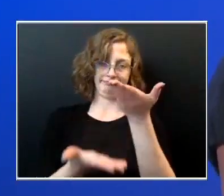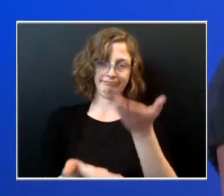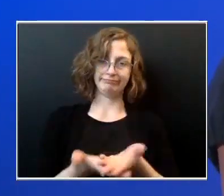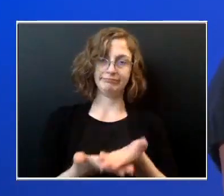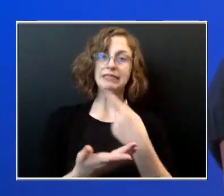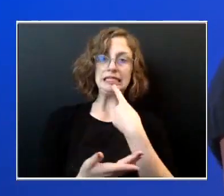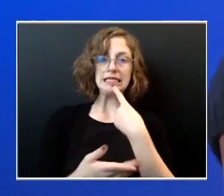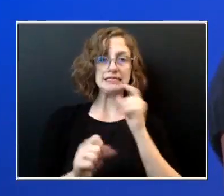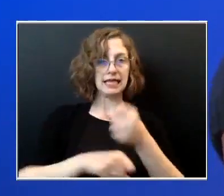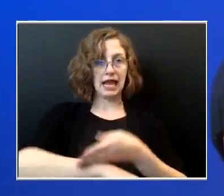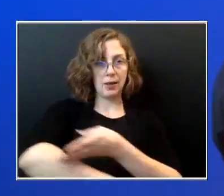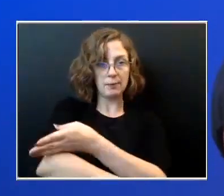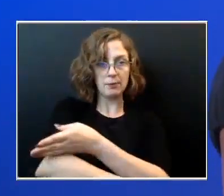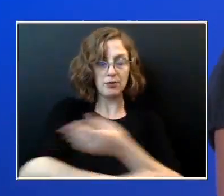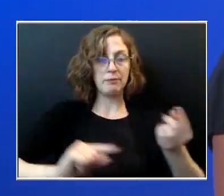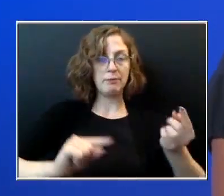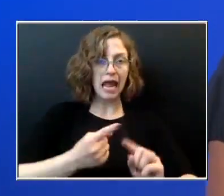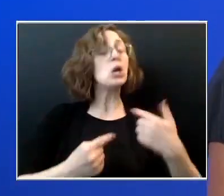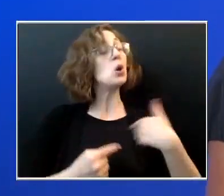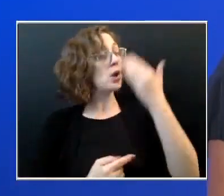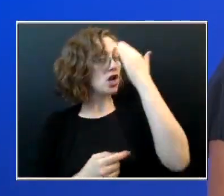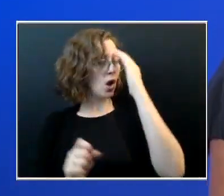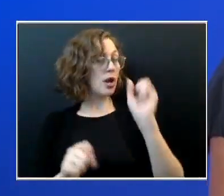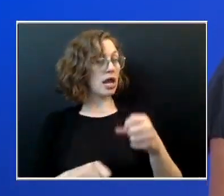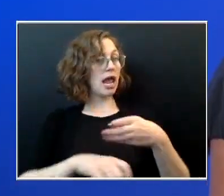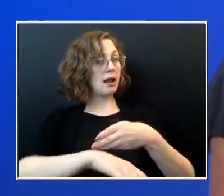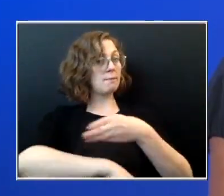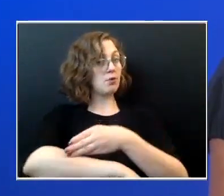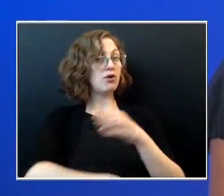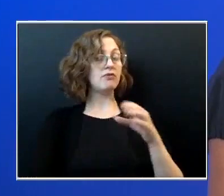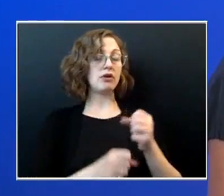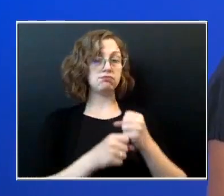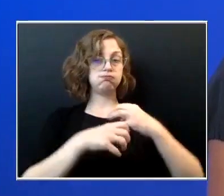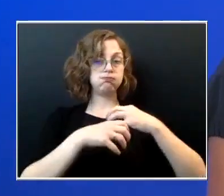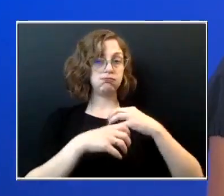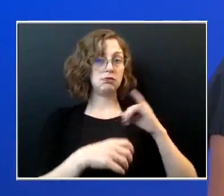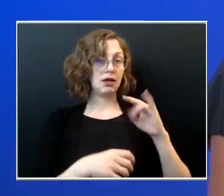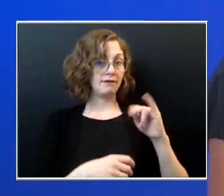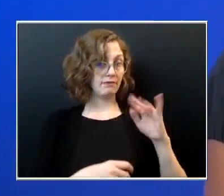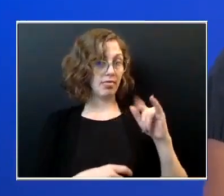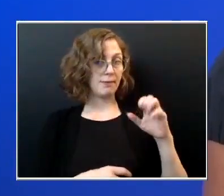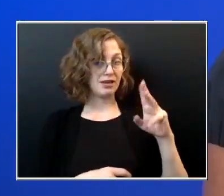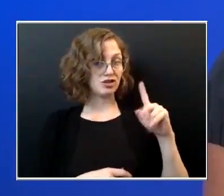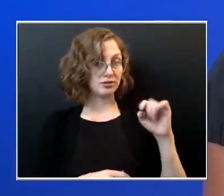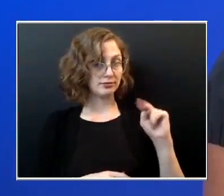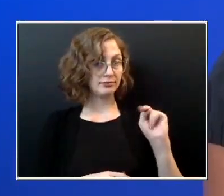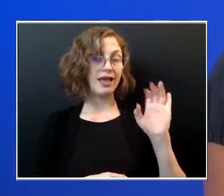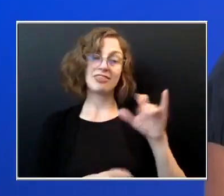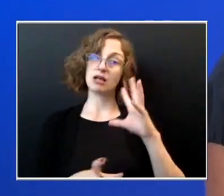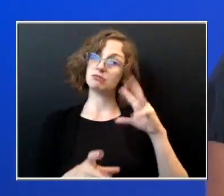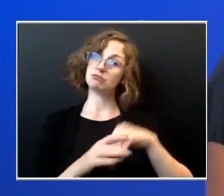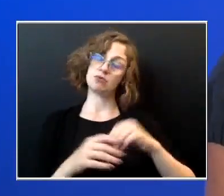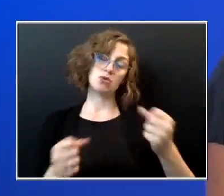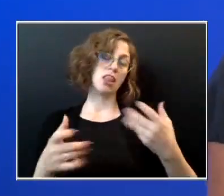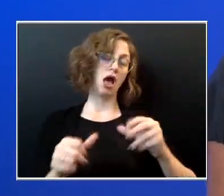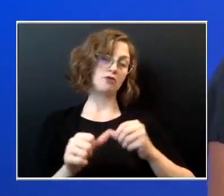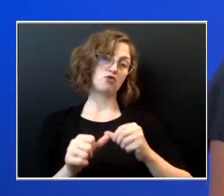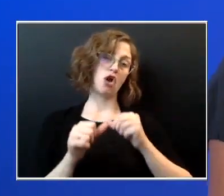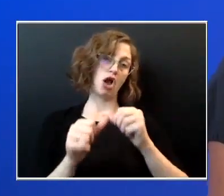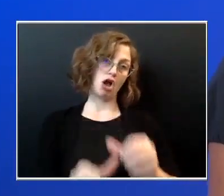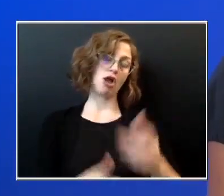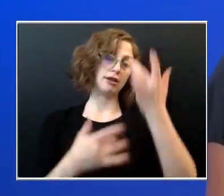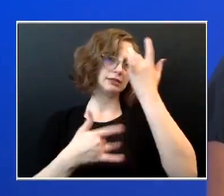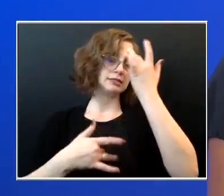markers of inflammation, which underscores a lot of different chronic diseases. So I think what's good for the body is good for the brain, and kind